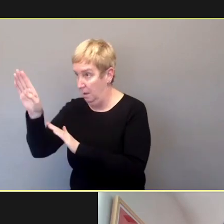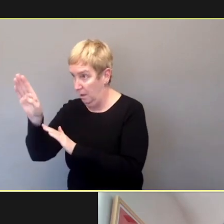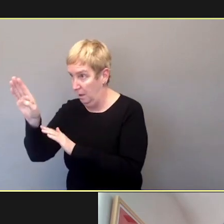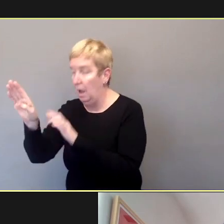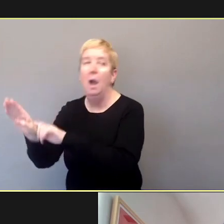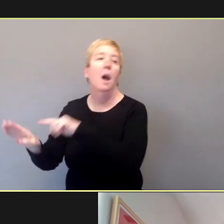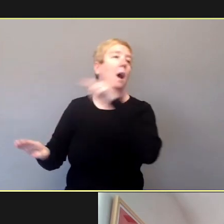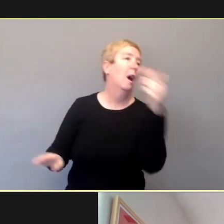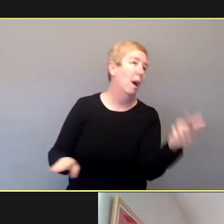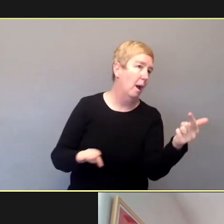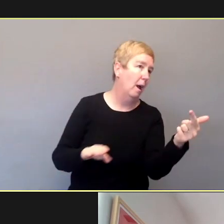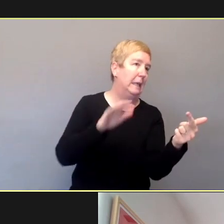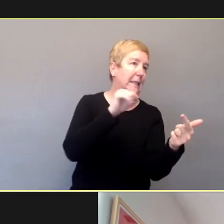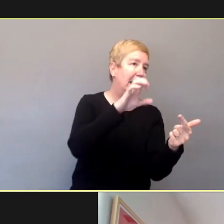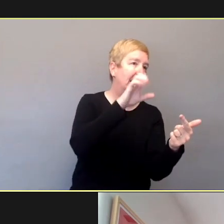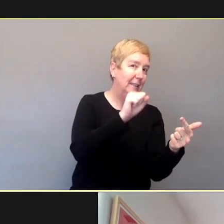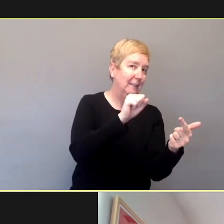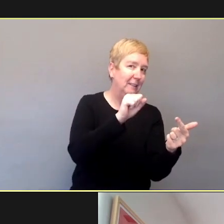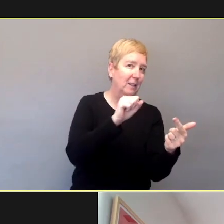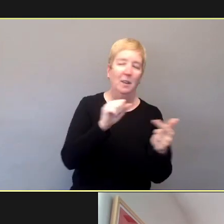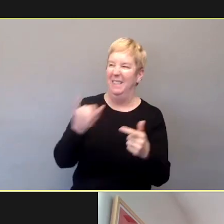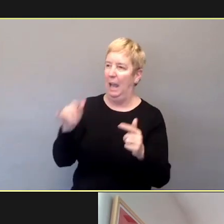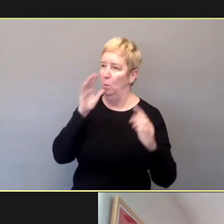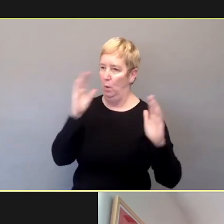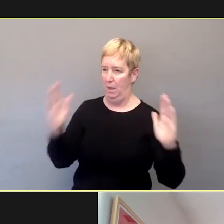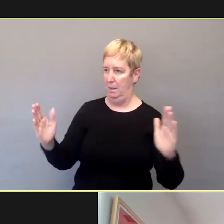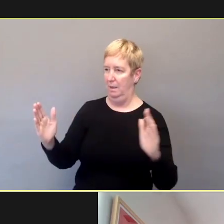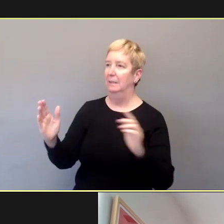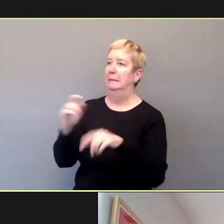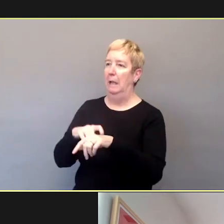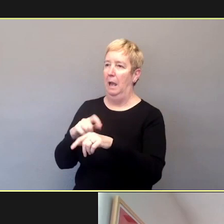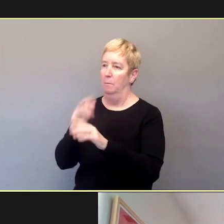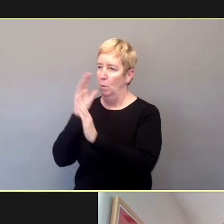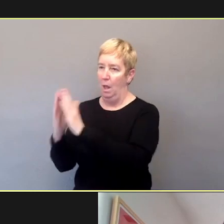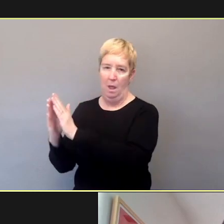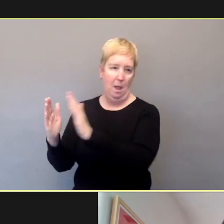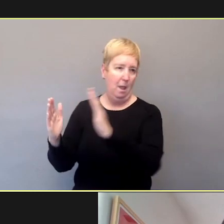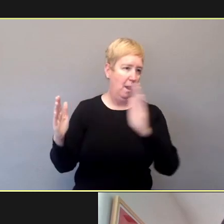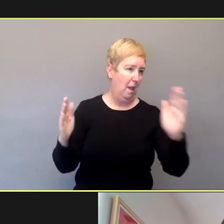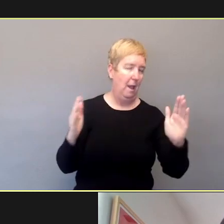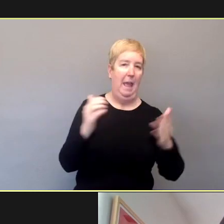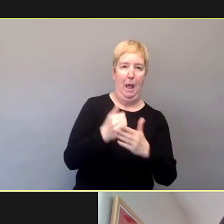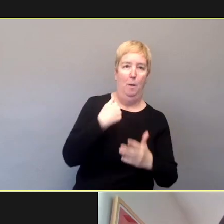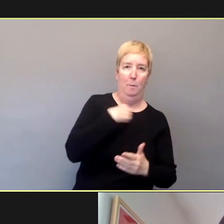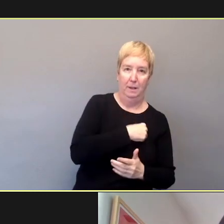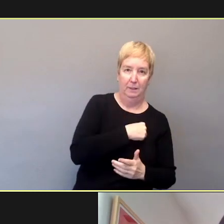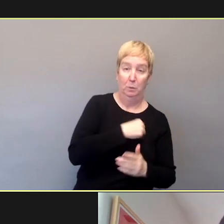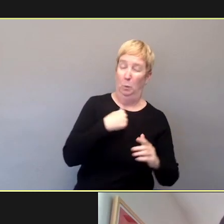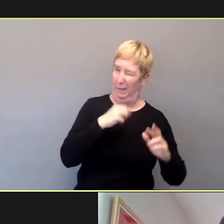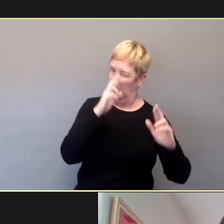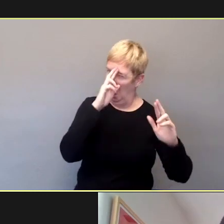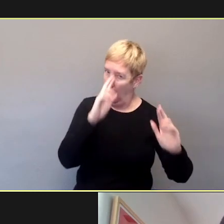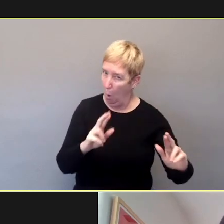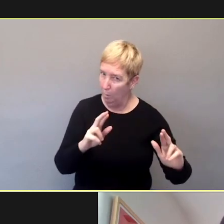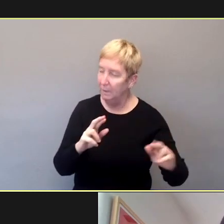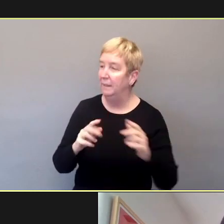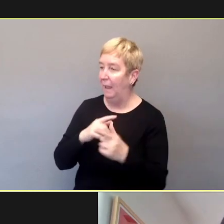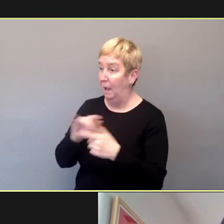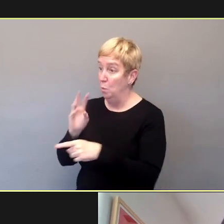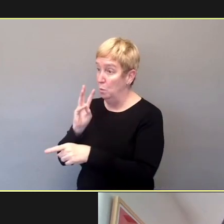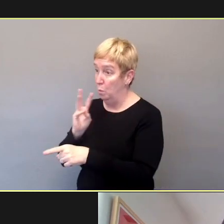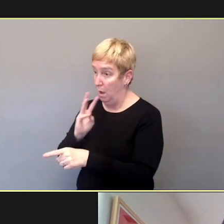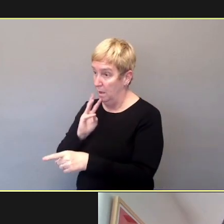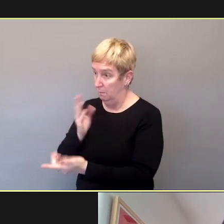rise in cases, so that we'd have that distance between the wastewater testing and the actual outbreak. And so what